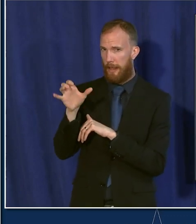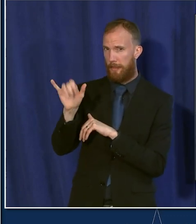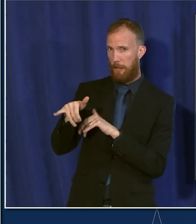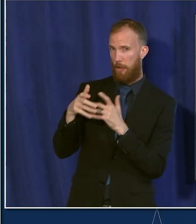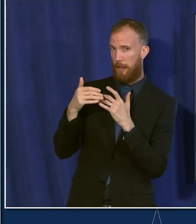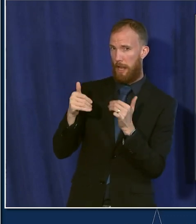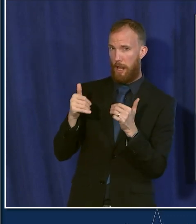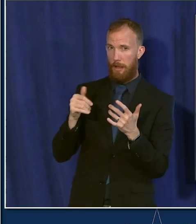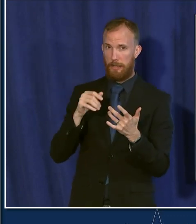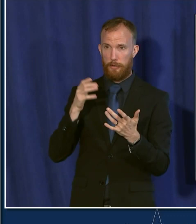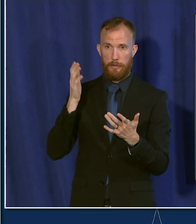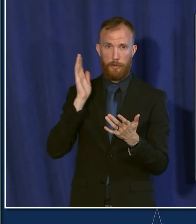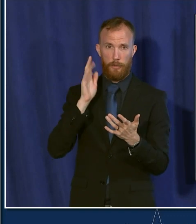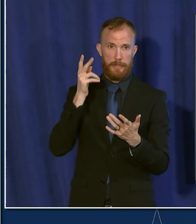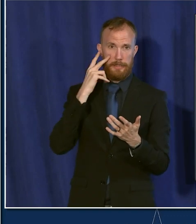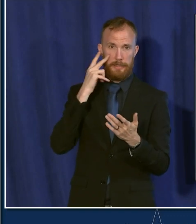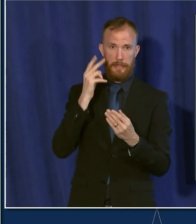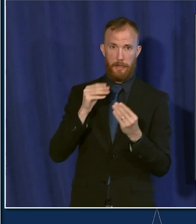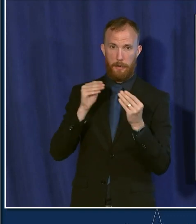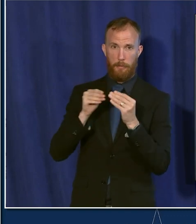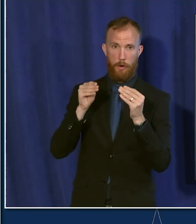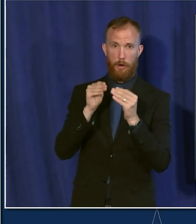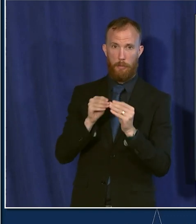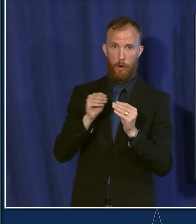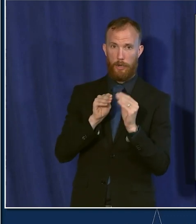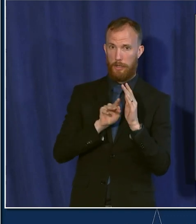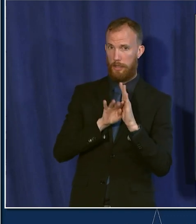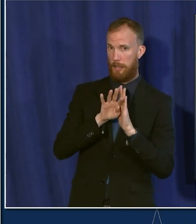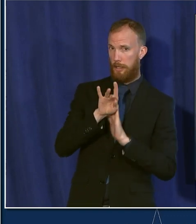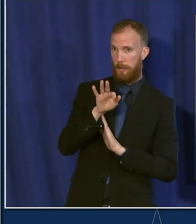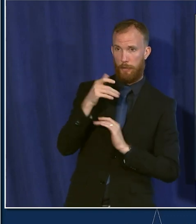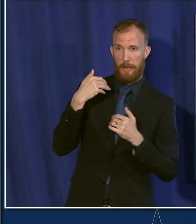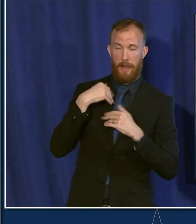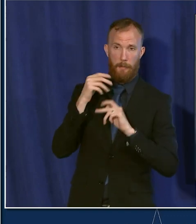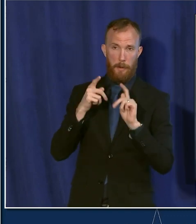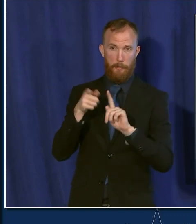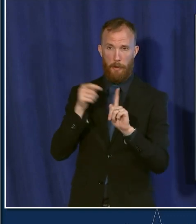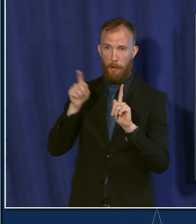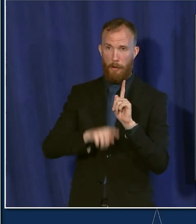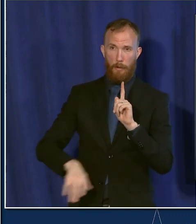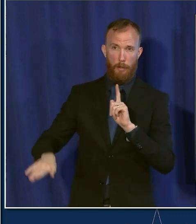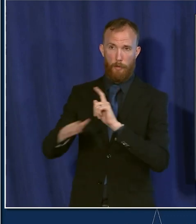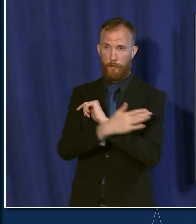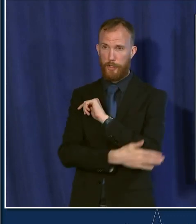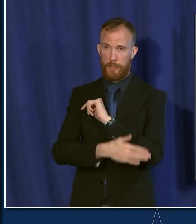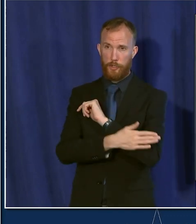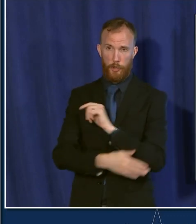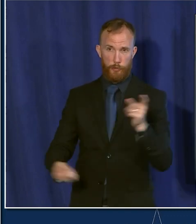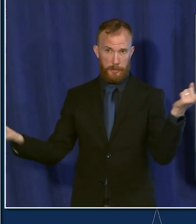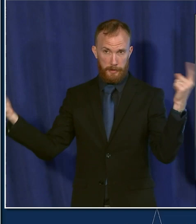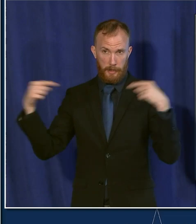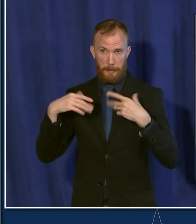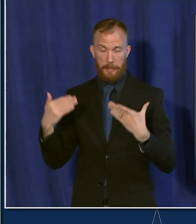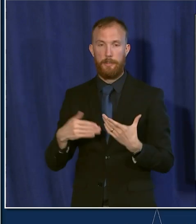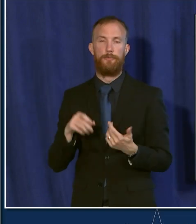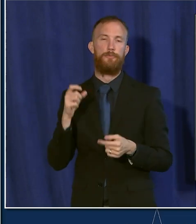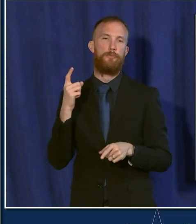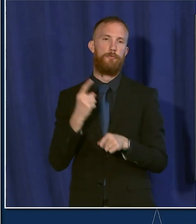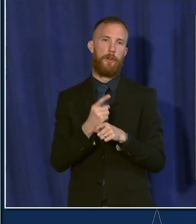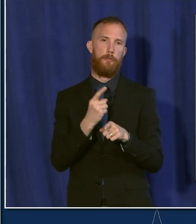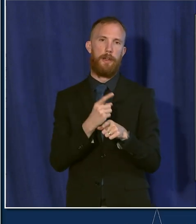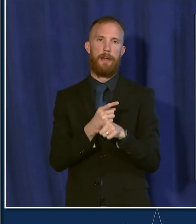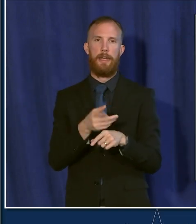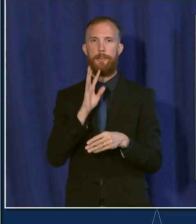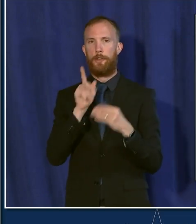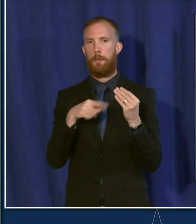be increasing more 2 weeks from now than they are right now? Yeah, so people are coming from all over the country to Chicago. Yeah, exactly. So I mentioned it because it's an example.